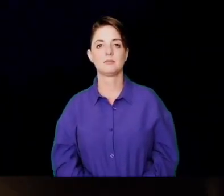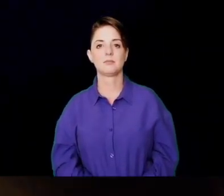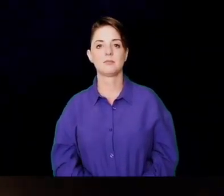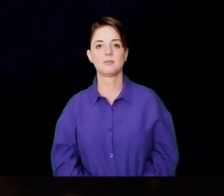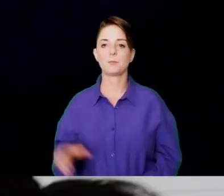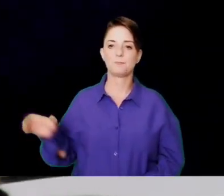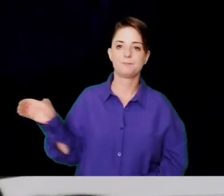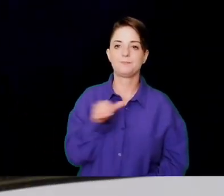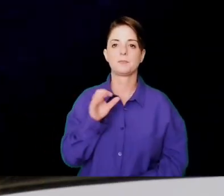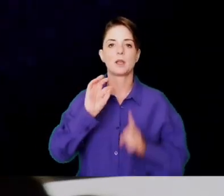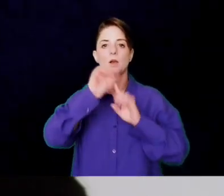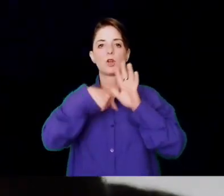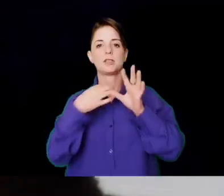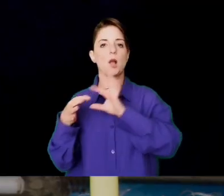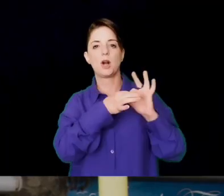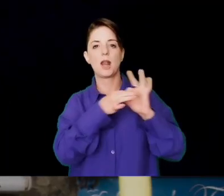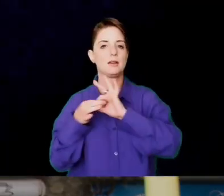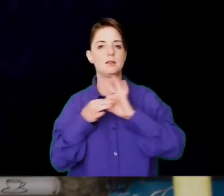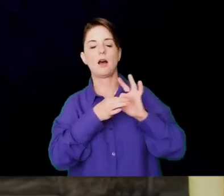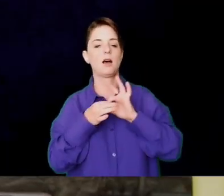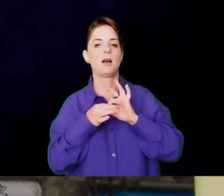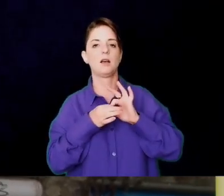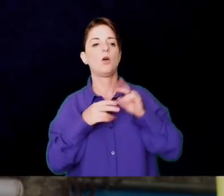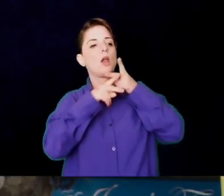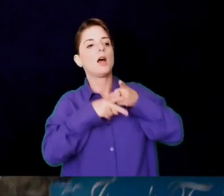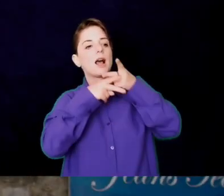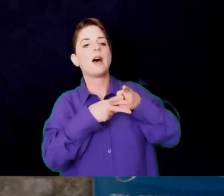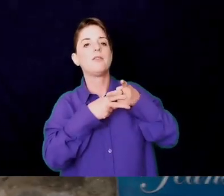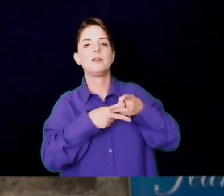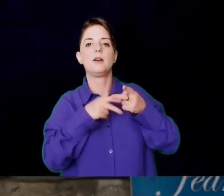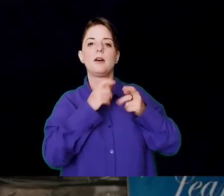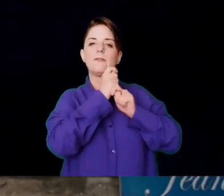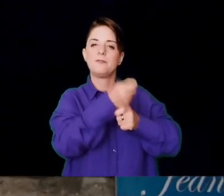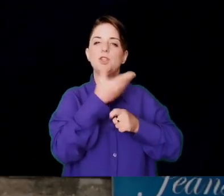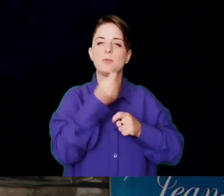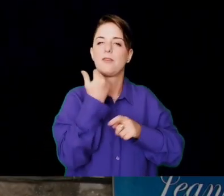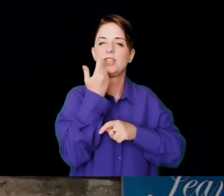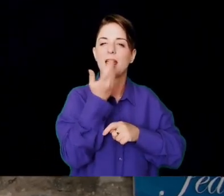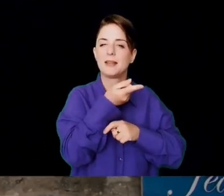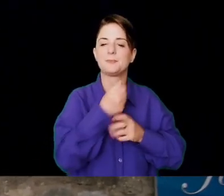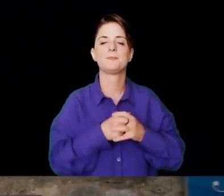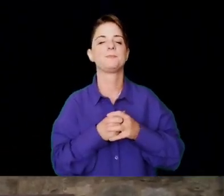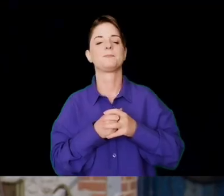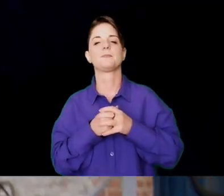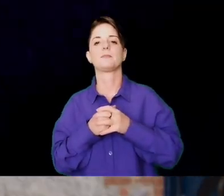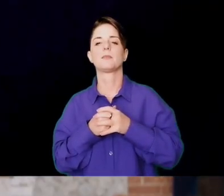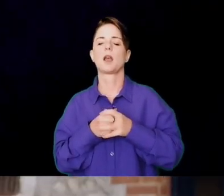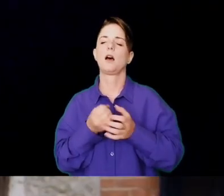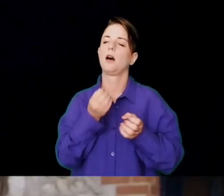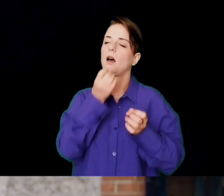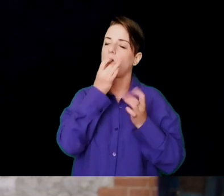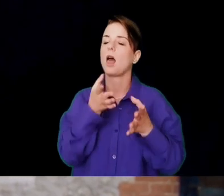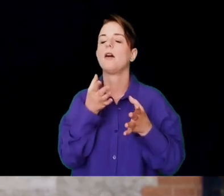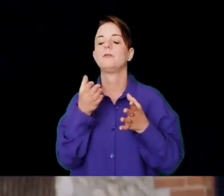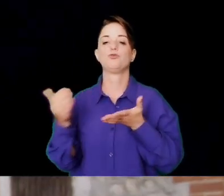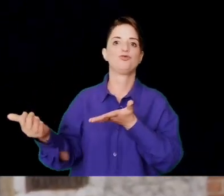project coordinator was employed to look after the fishermen day to day. Yeah, I know. Probably will end up doing it. I love Reserve